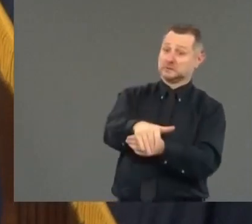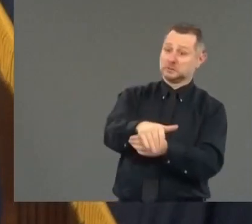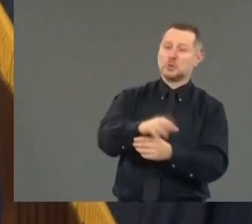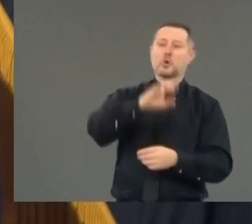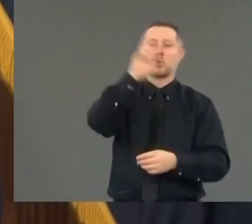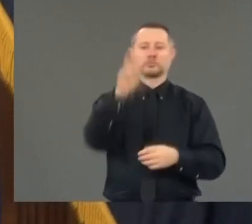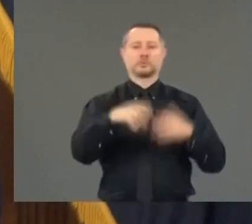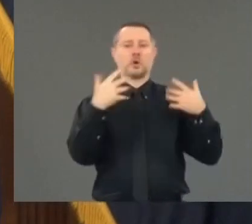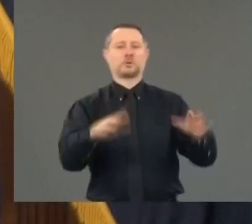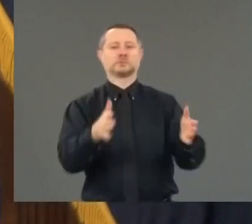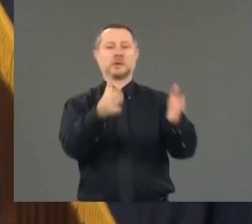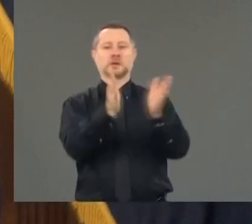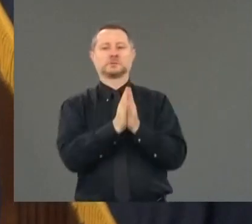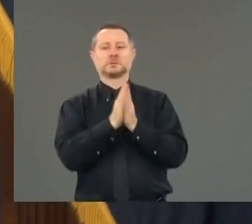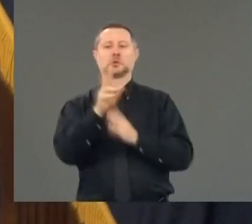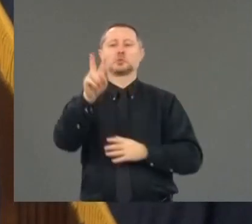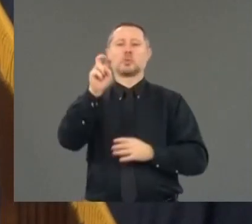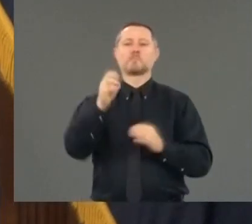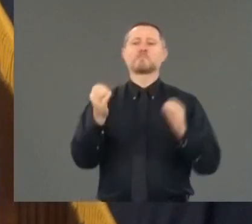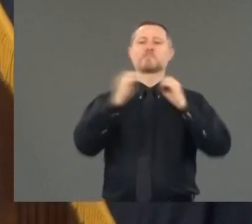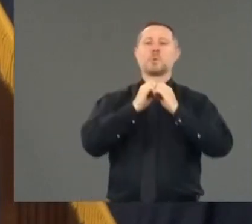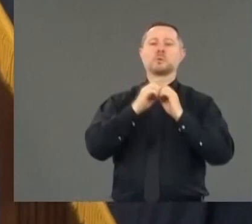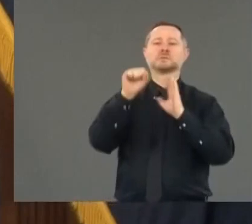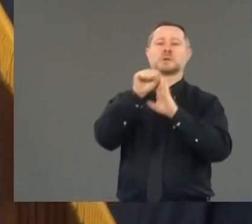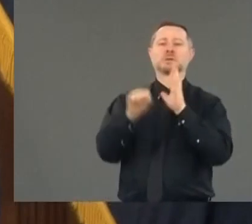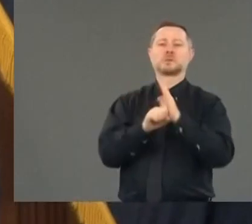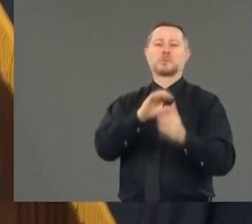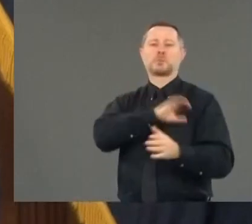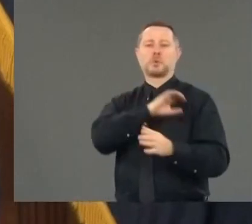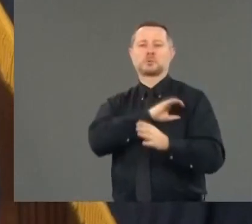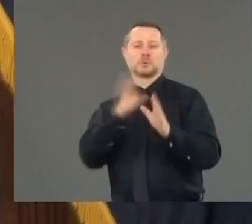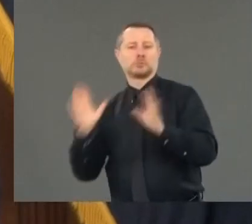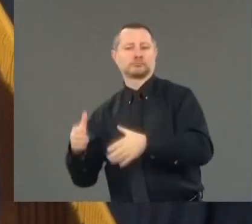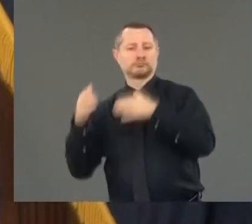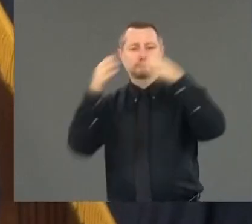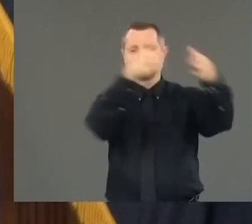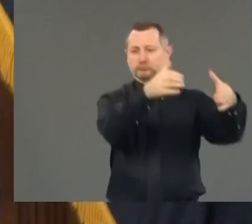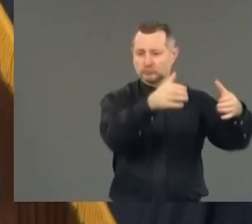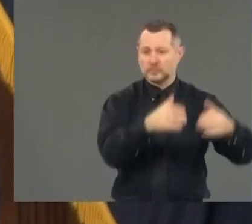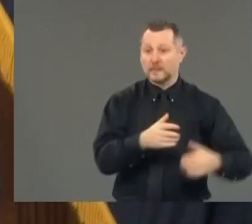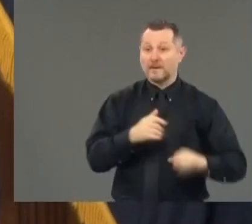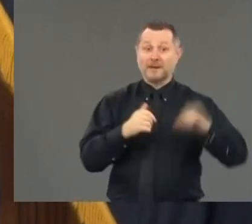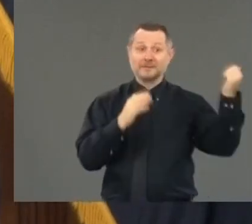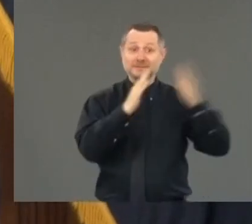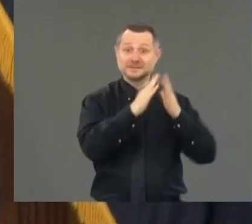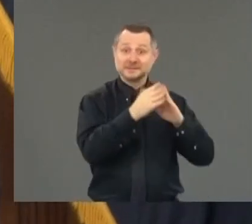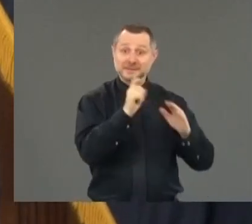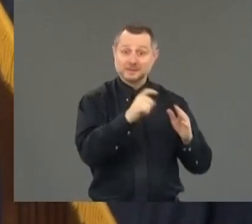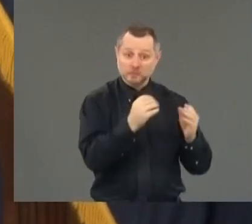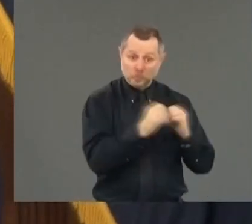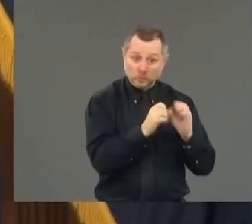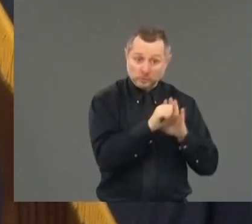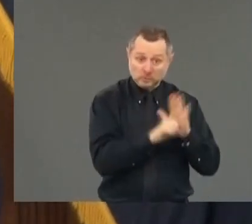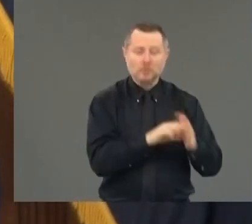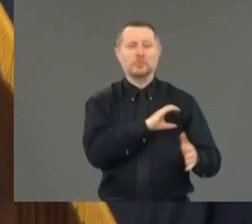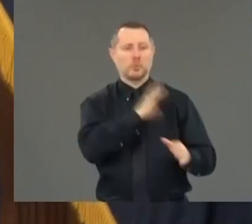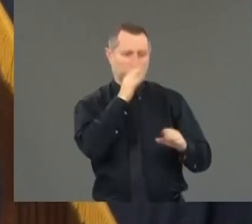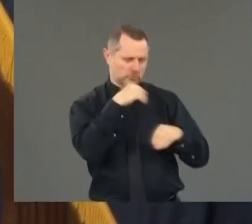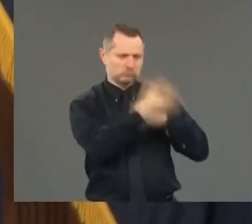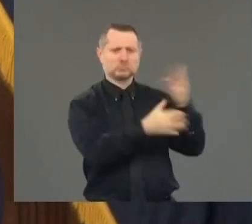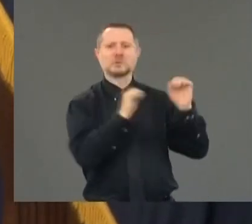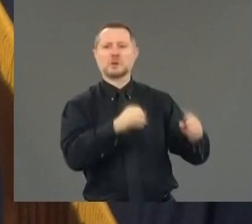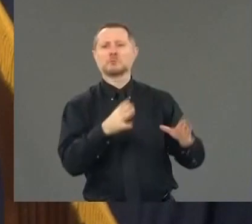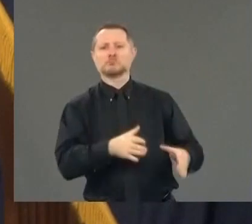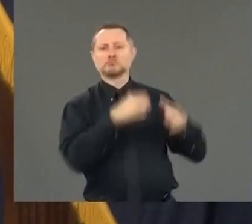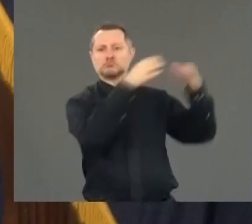for 200 additional state police. We'll do that. Any other city that asks for additional state police, we can provide that. If